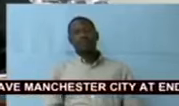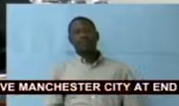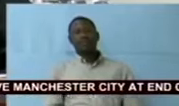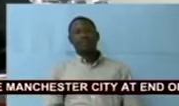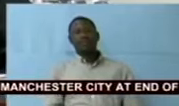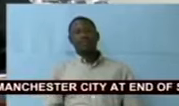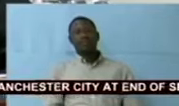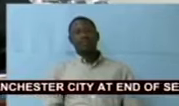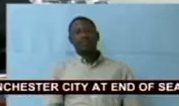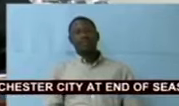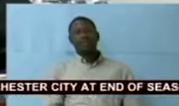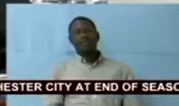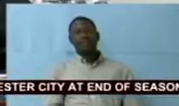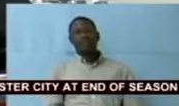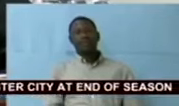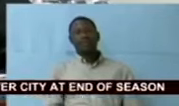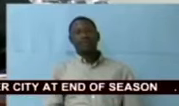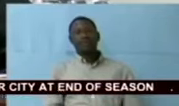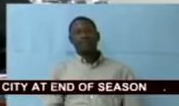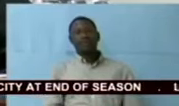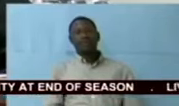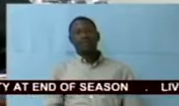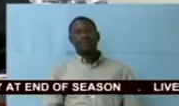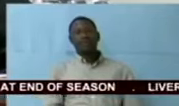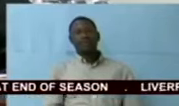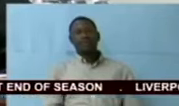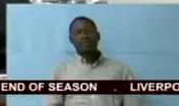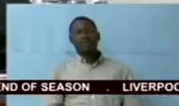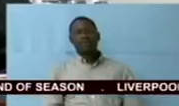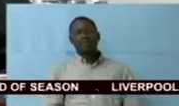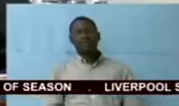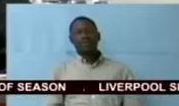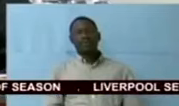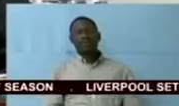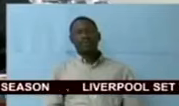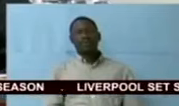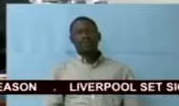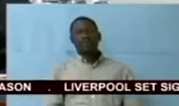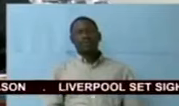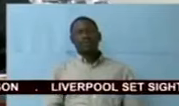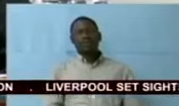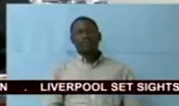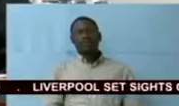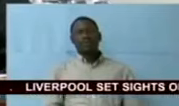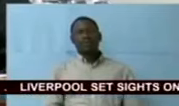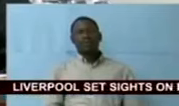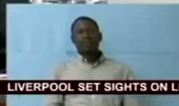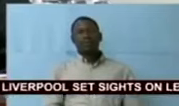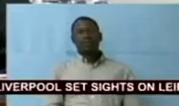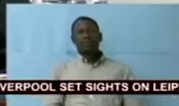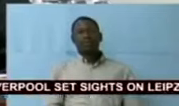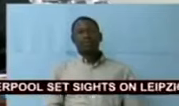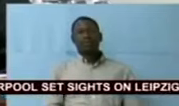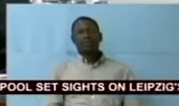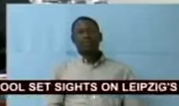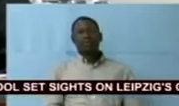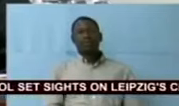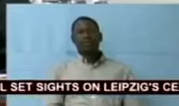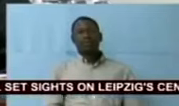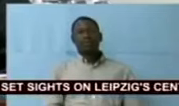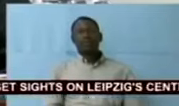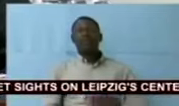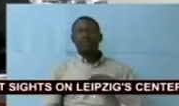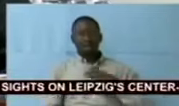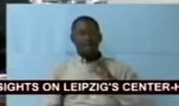nu nyamin ka wo falling ka kudo kije me yalon ko men kiti atela kiti tinya pareta men nanu men ne wote kilindi. And I can